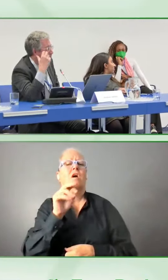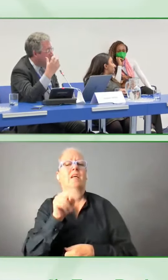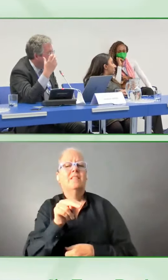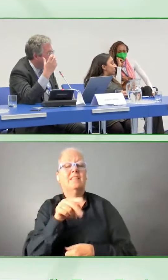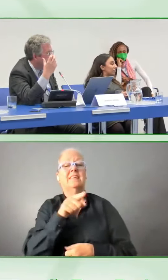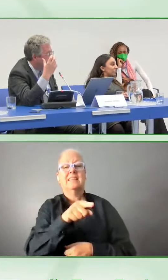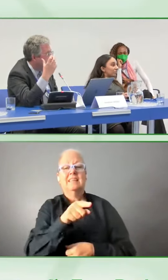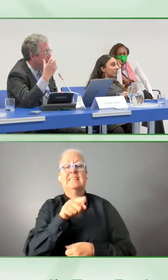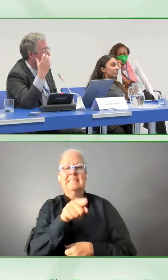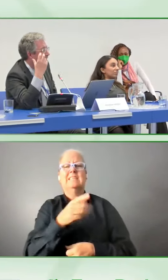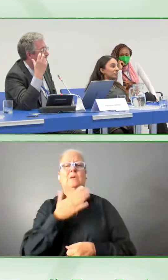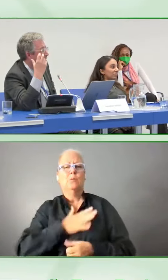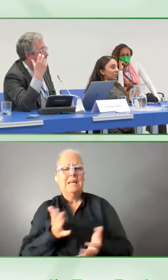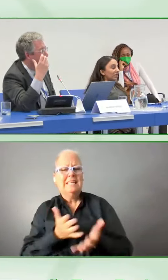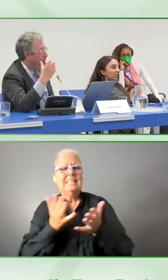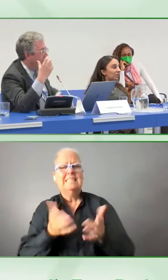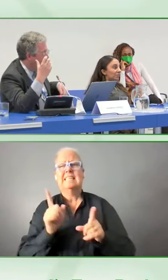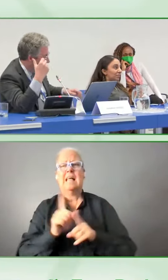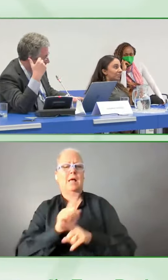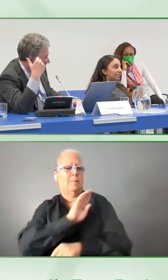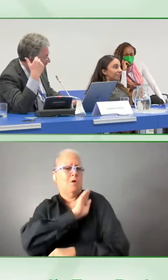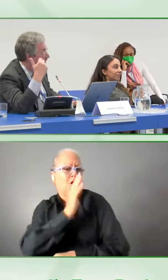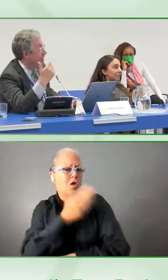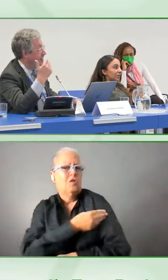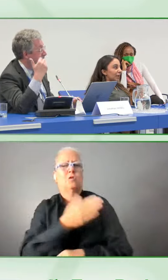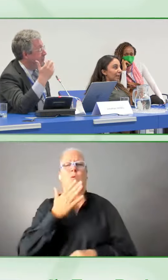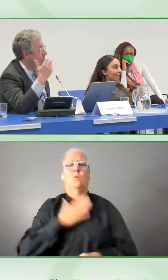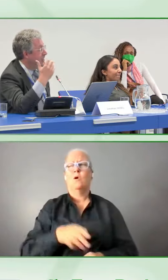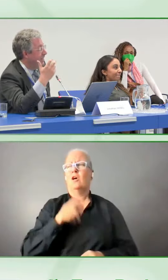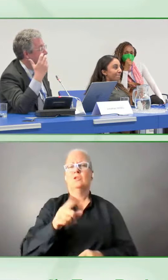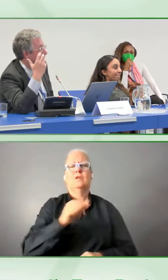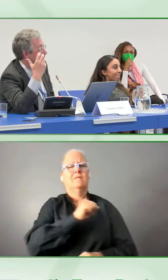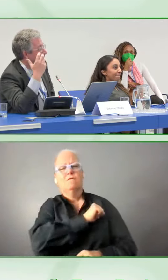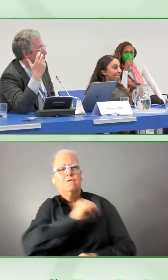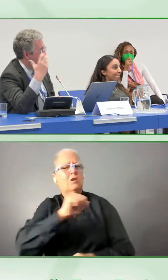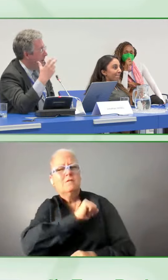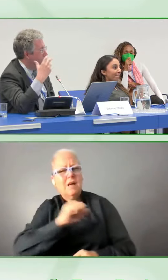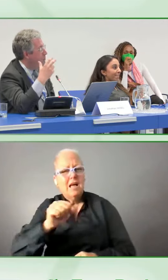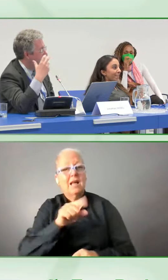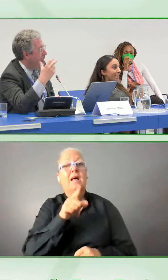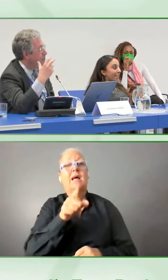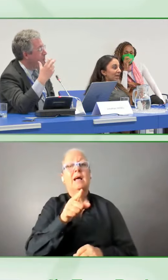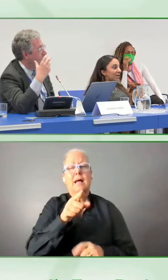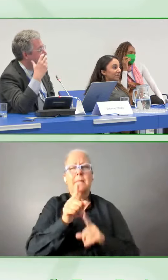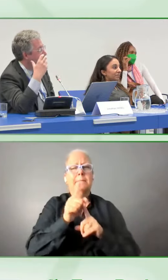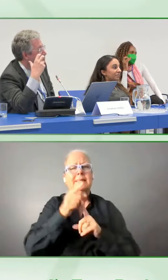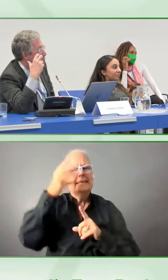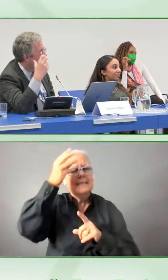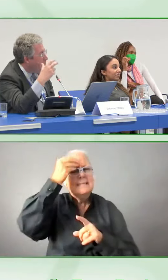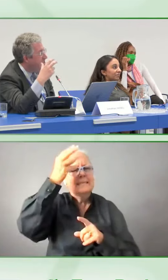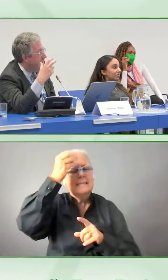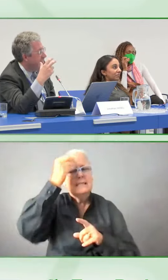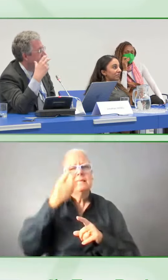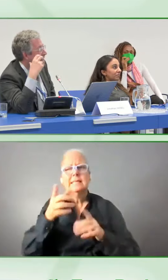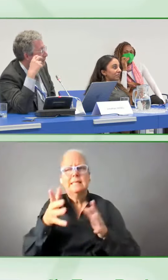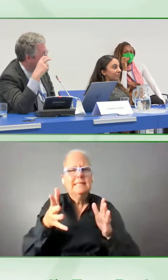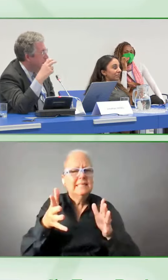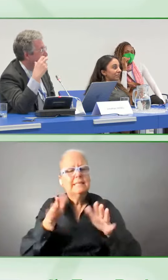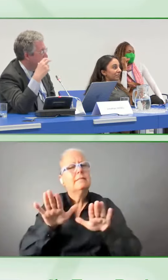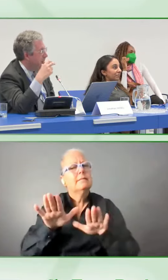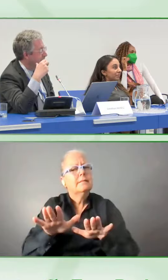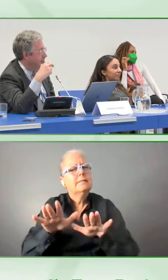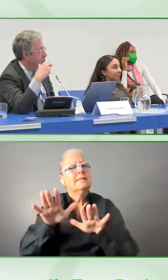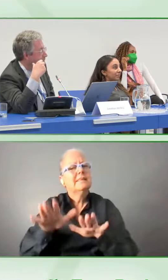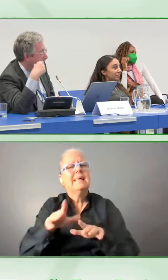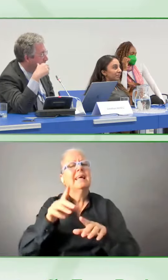and speed, and people with a learning difficulty may not be able to process at the